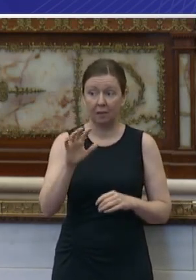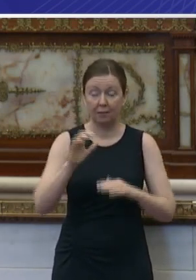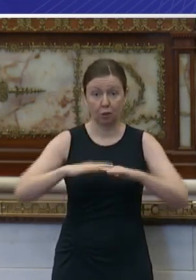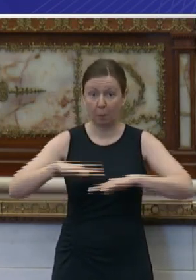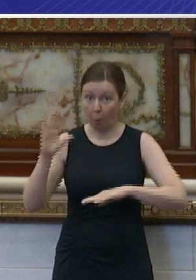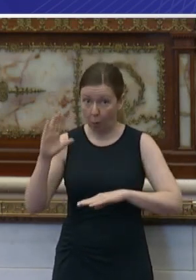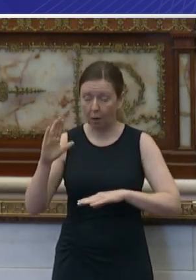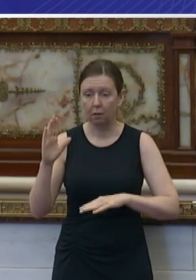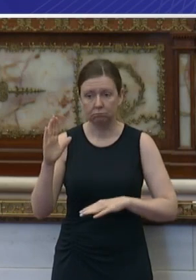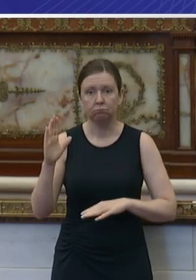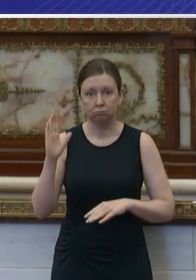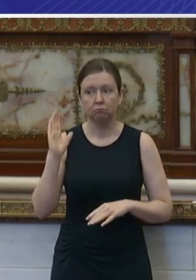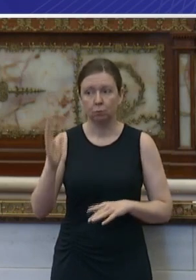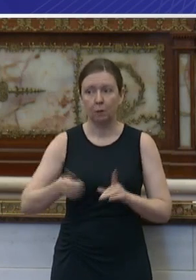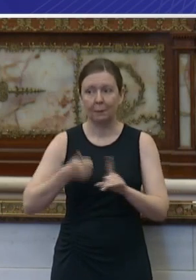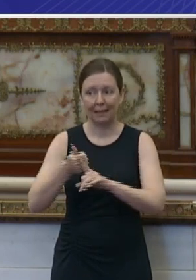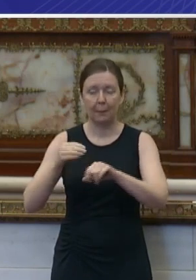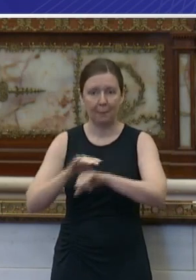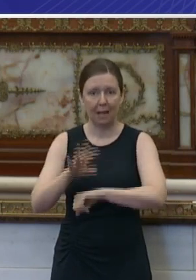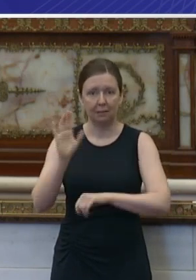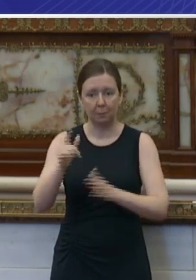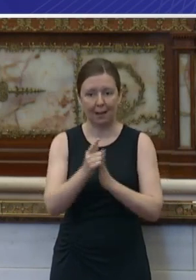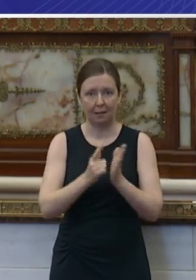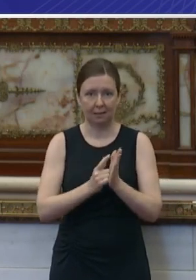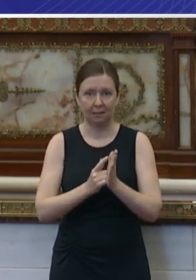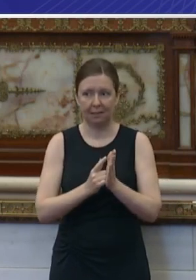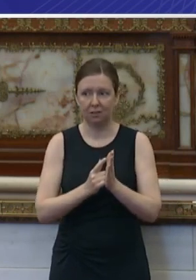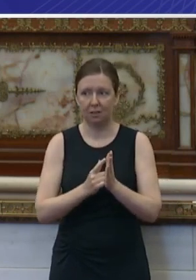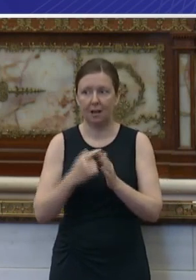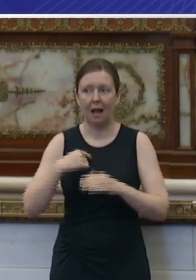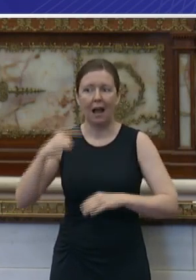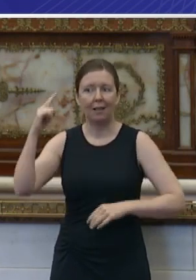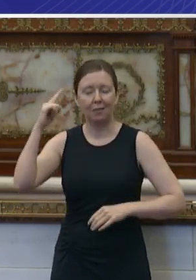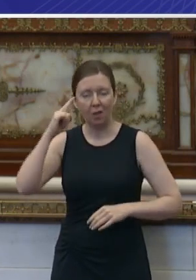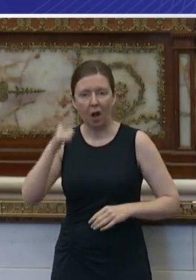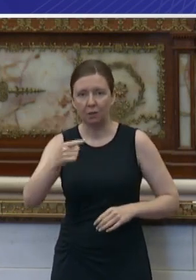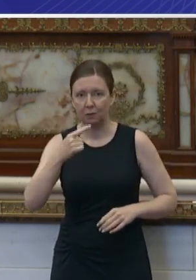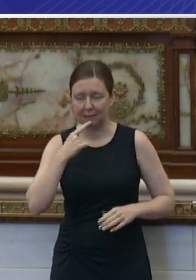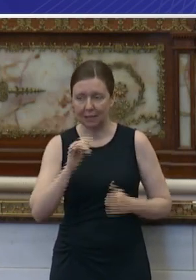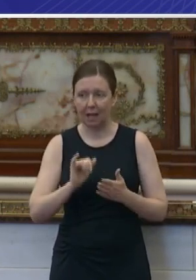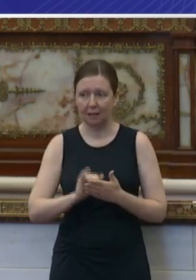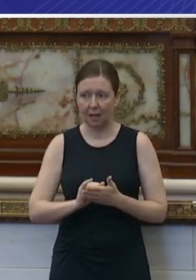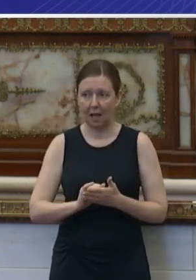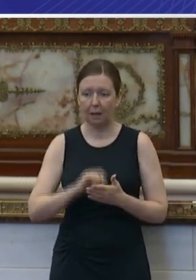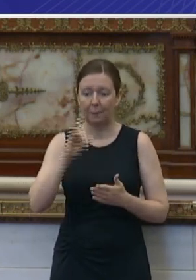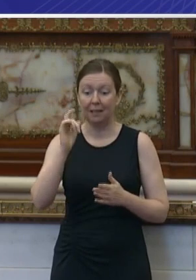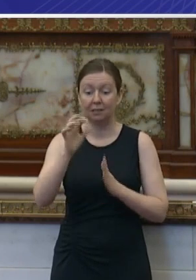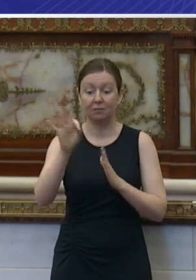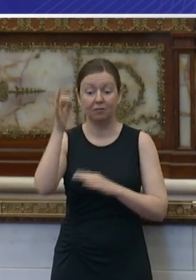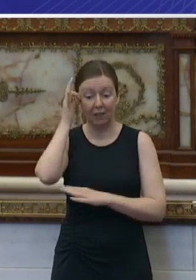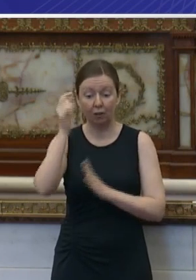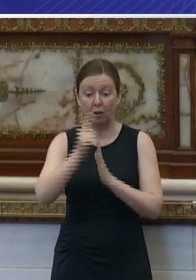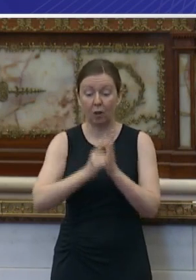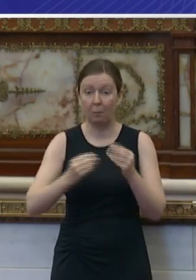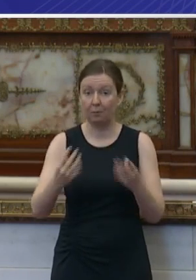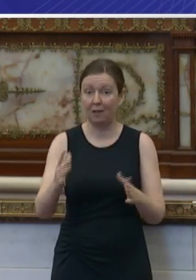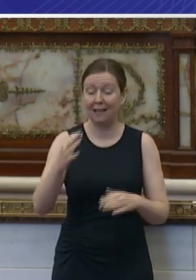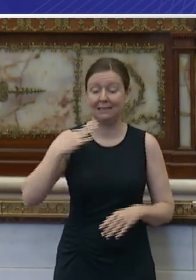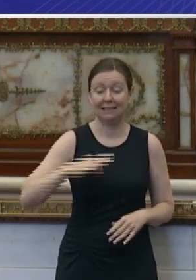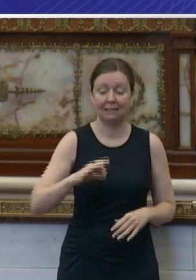more would be impacted by this legislation. And what I thought I heard you say that because the federal law provides tax